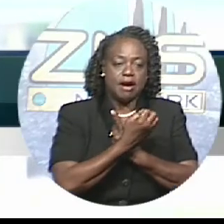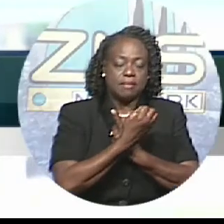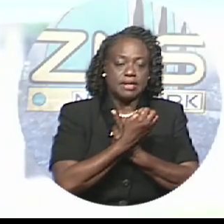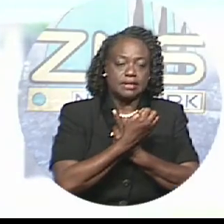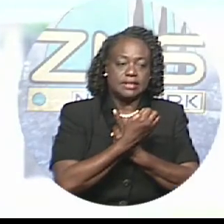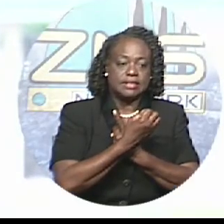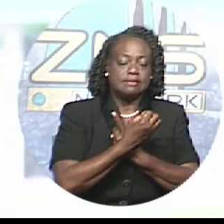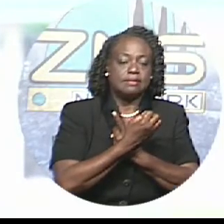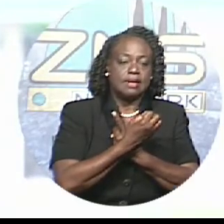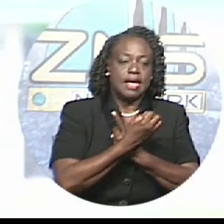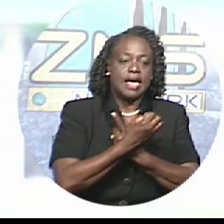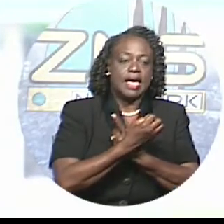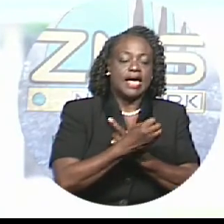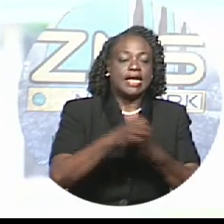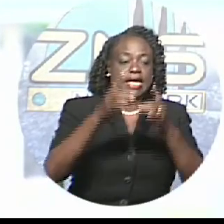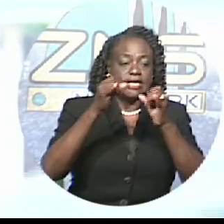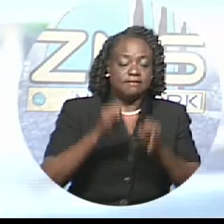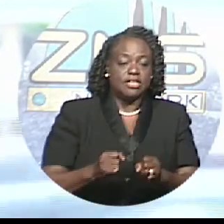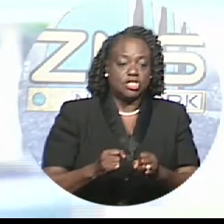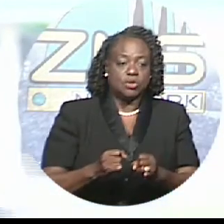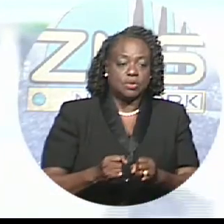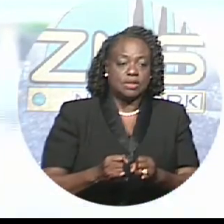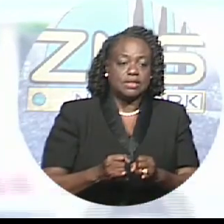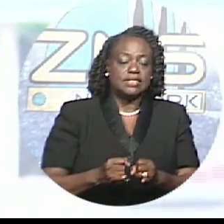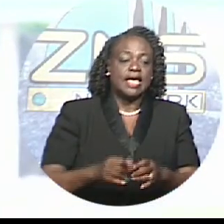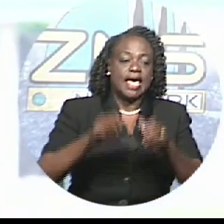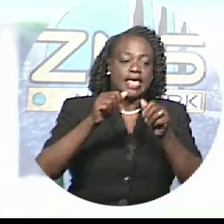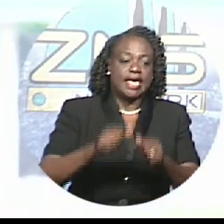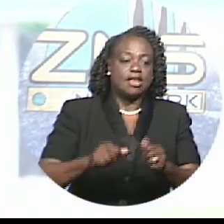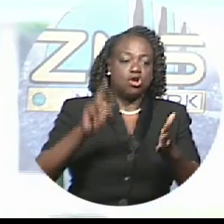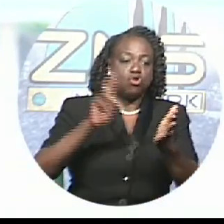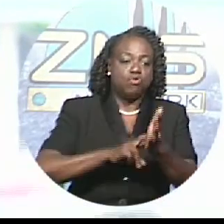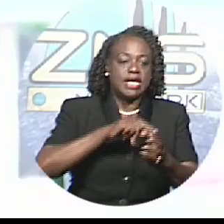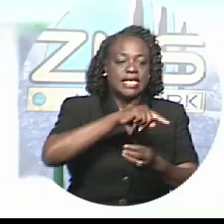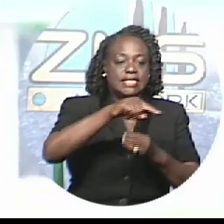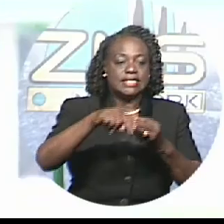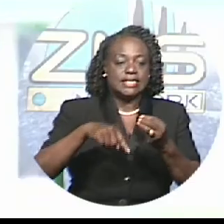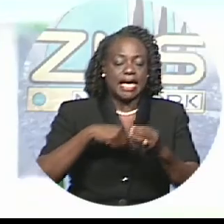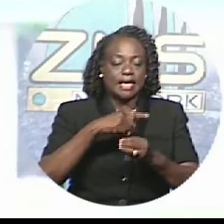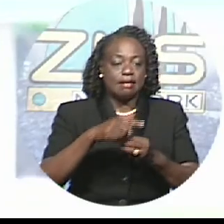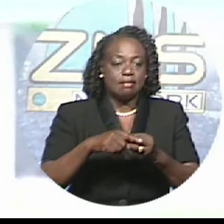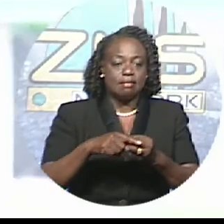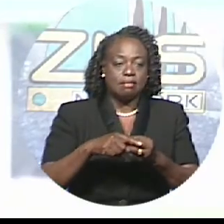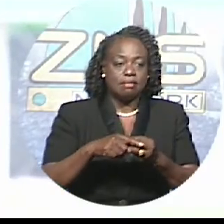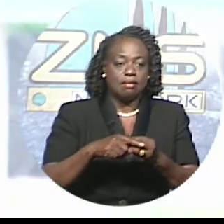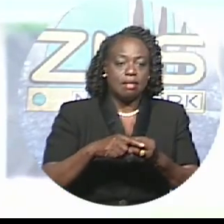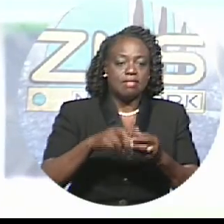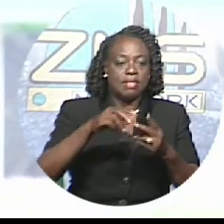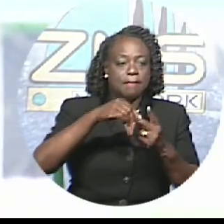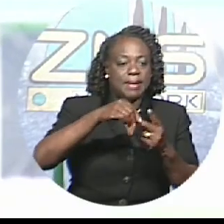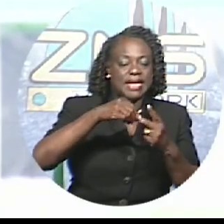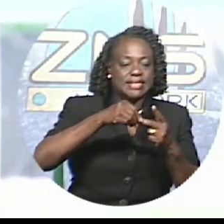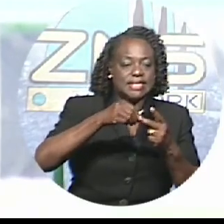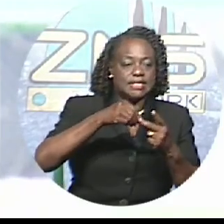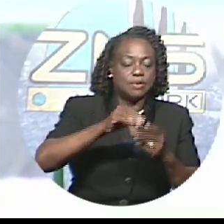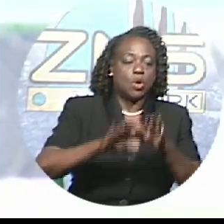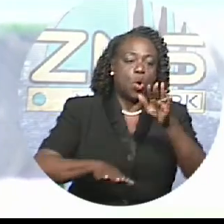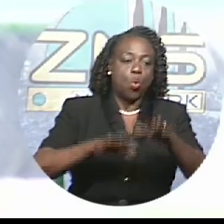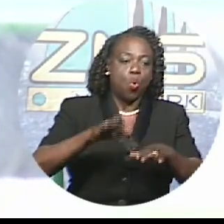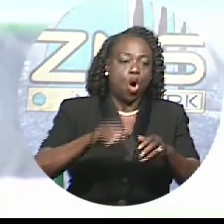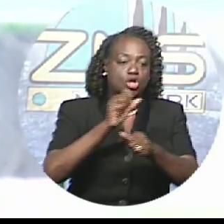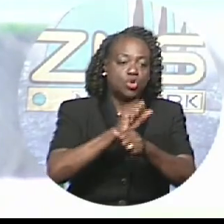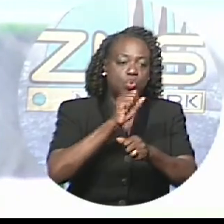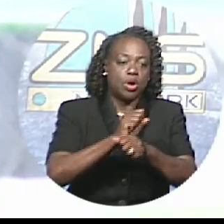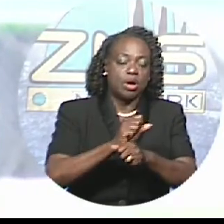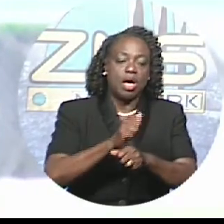development plan. Individual people, we can recycle. We can support the ban on plastics. We can walk to work instead of using